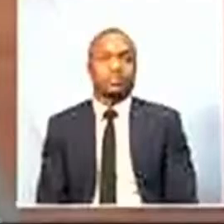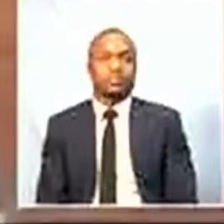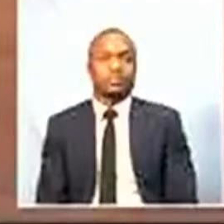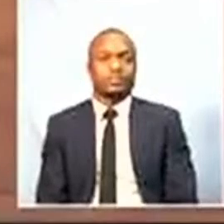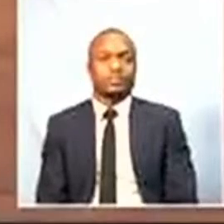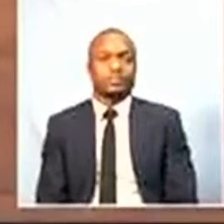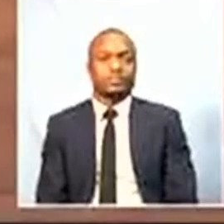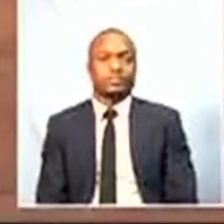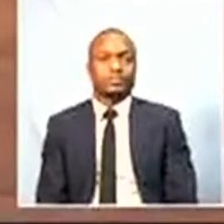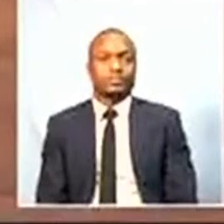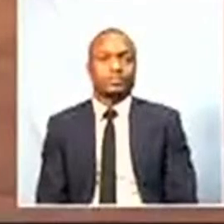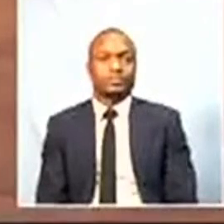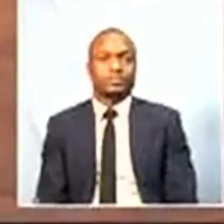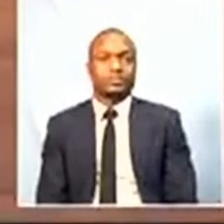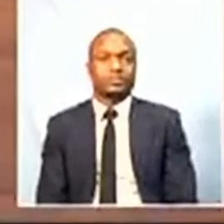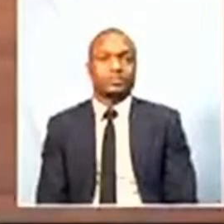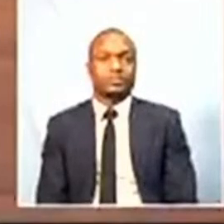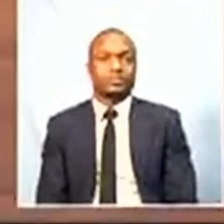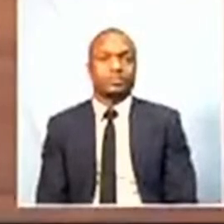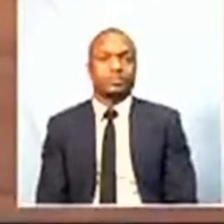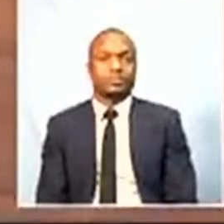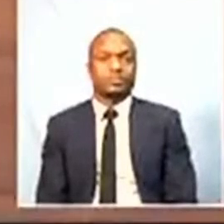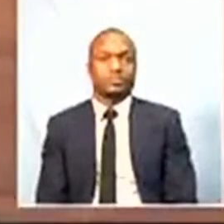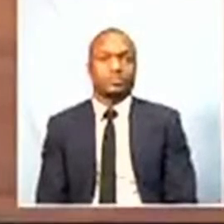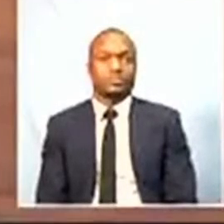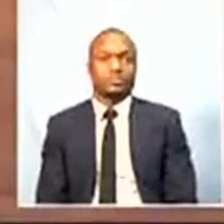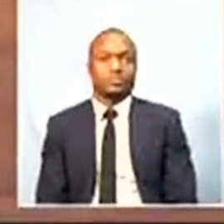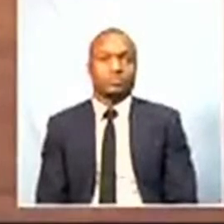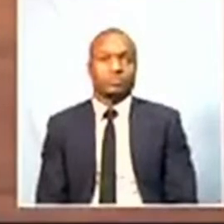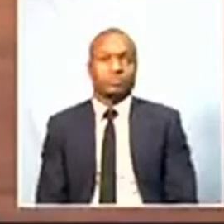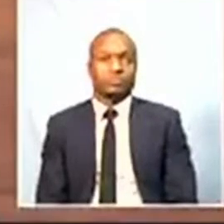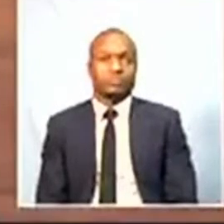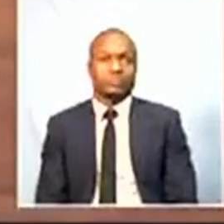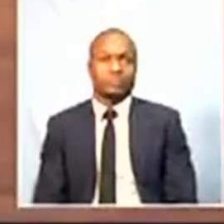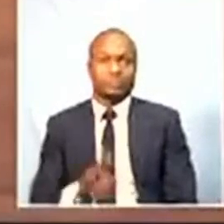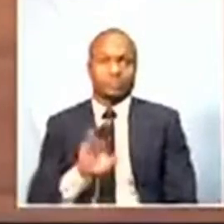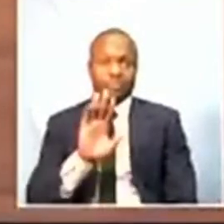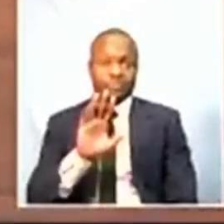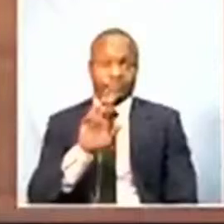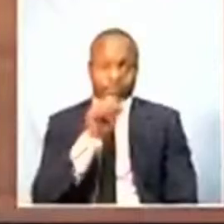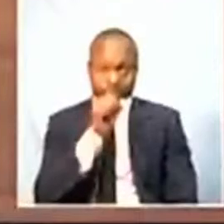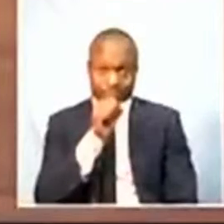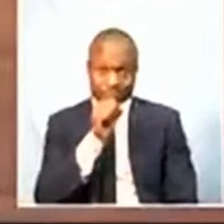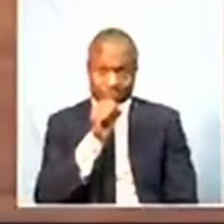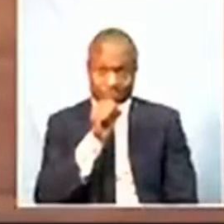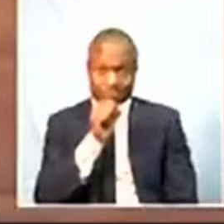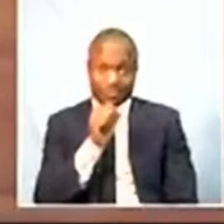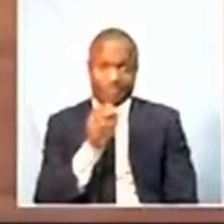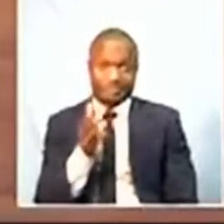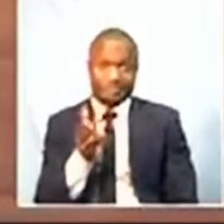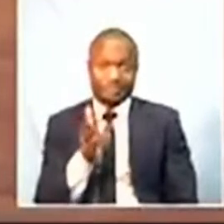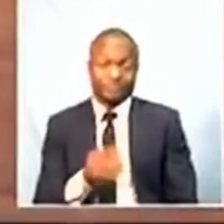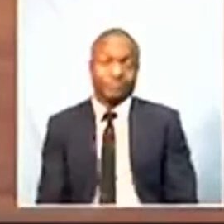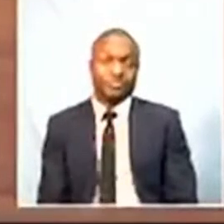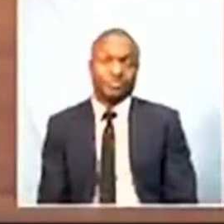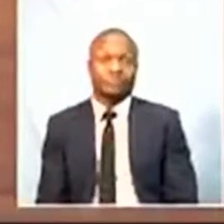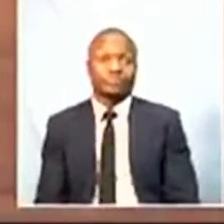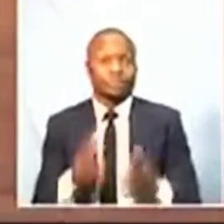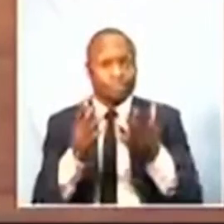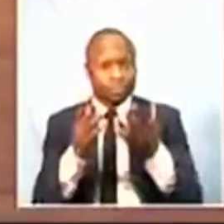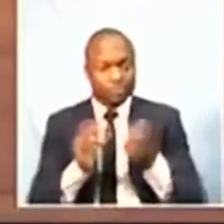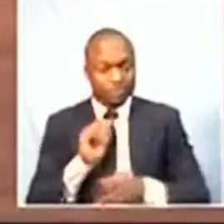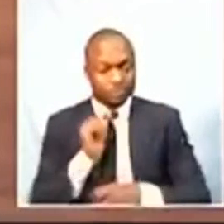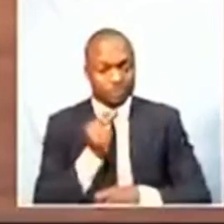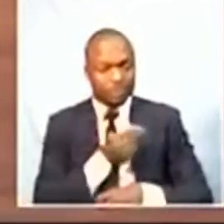2023. I'm looking at the payments for 2023. Your mic, Honorable. I want us